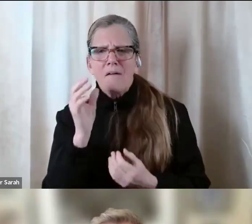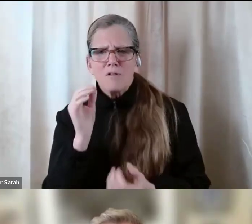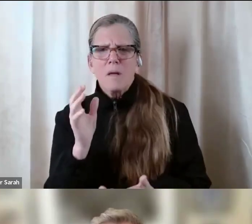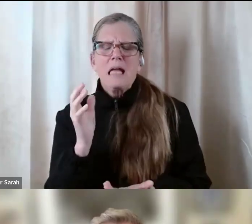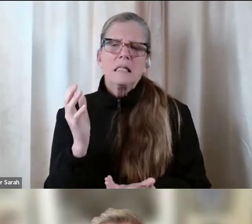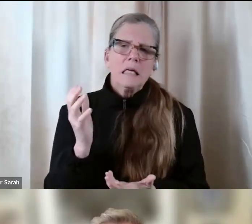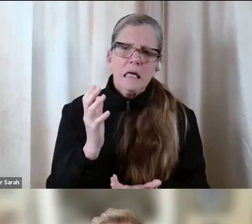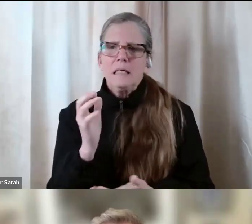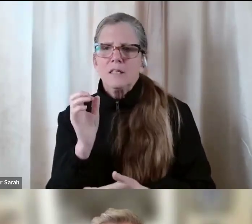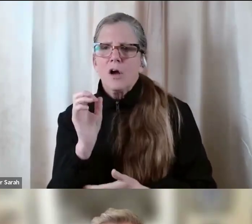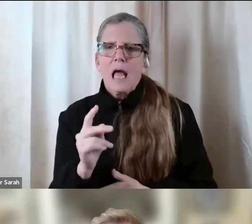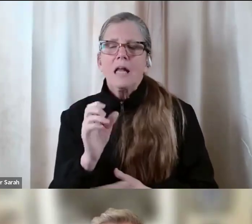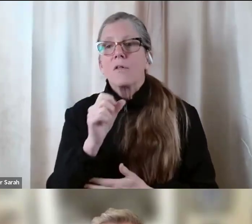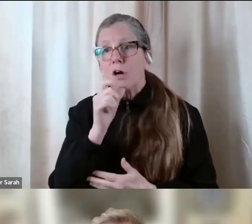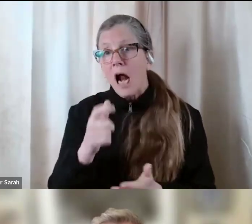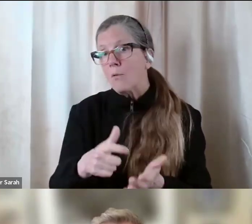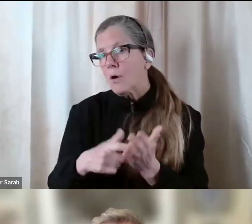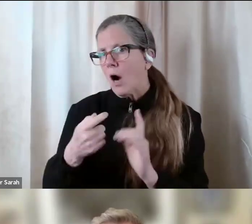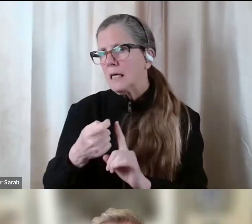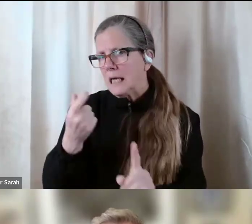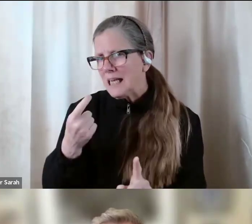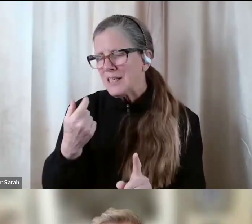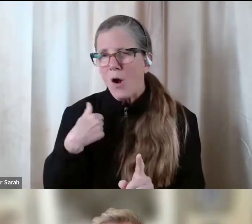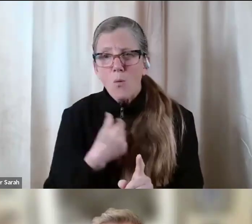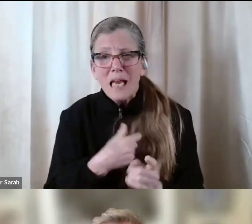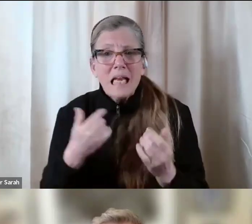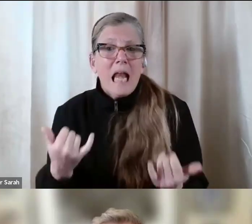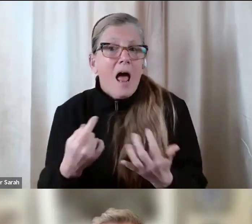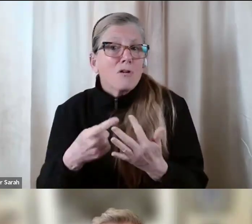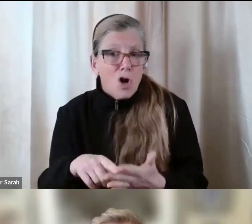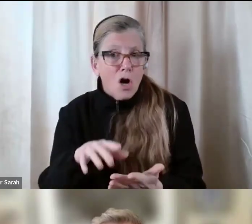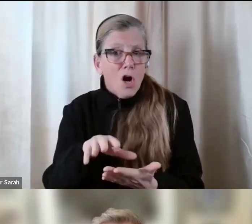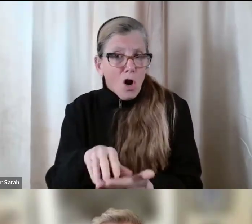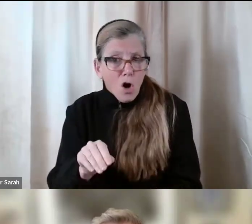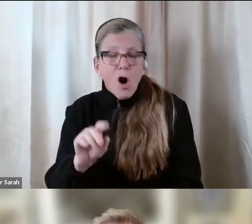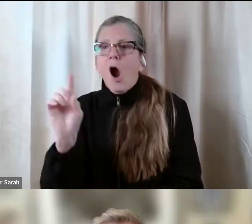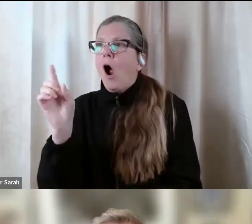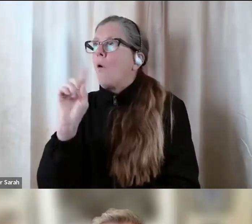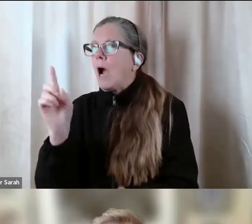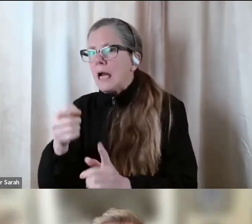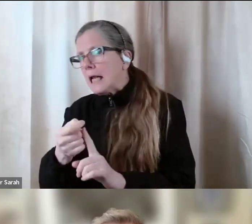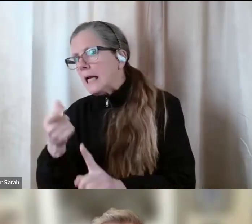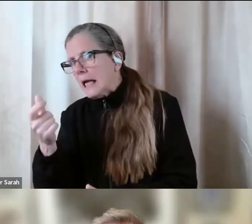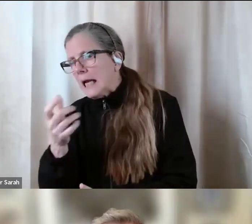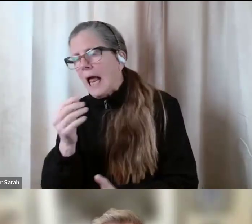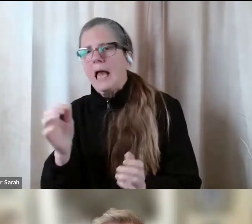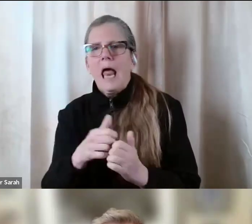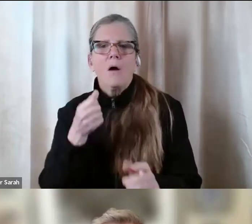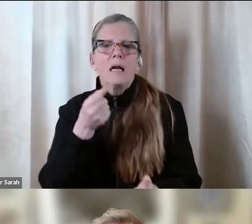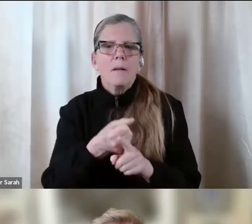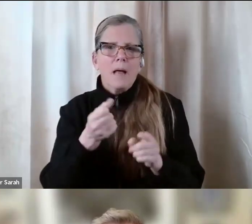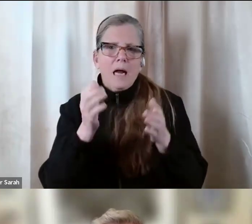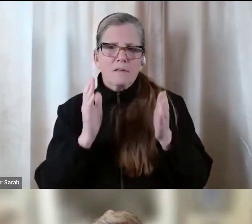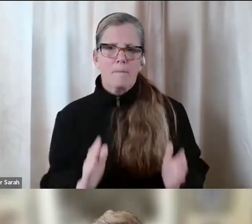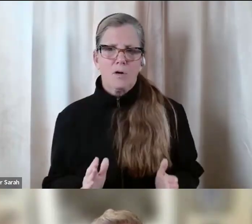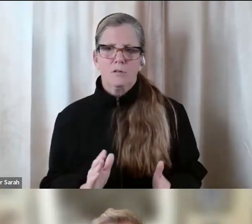required to delete that, but we're starting to kind of learn where deletions might occur and what the impact of those deletions might be. Thank